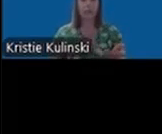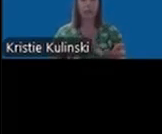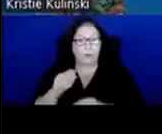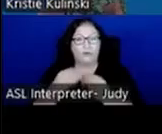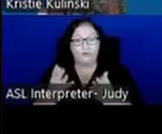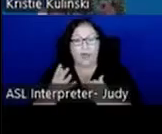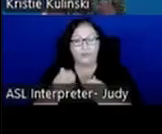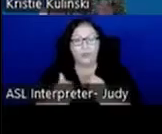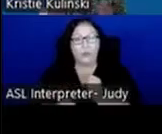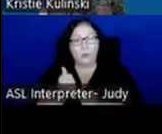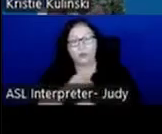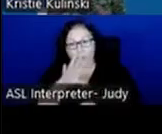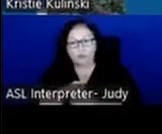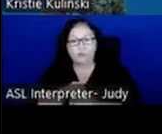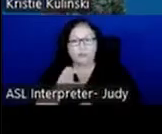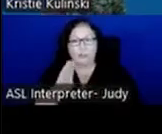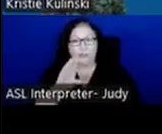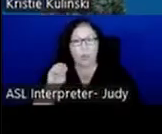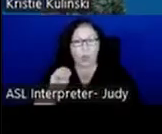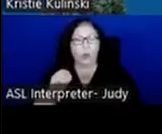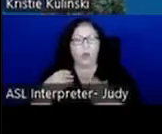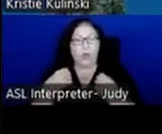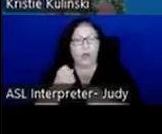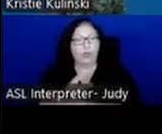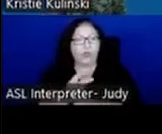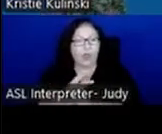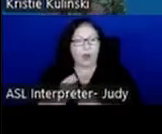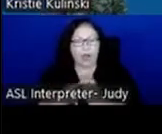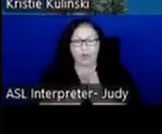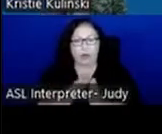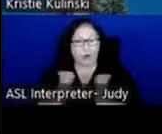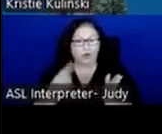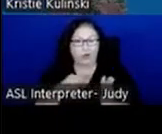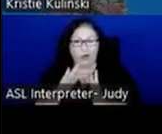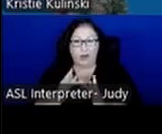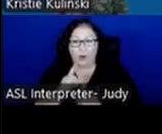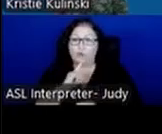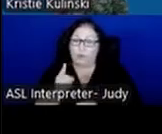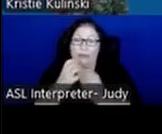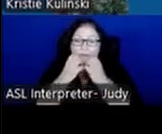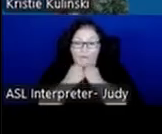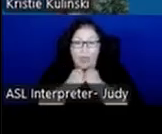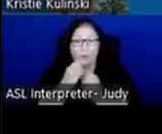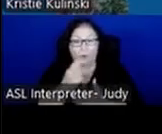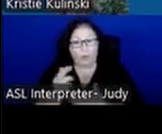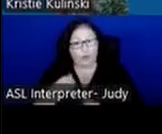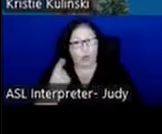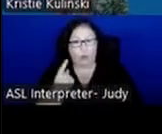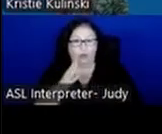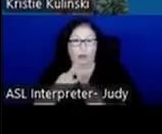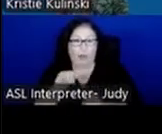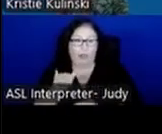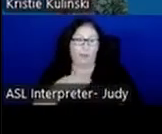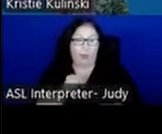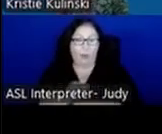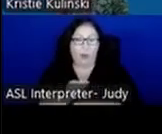of CBO healthcare contracting across our network. It's really an invaluable resource, and I reference it all the time in my work. This data